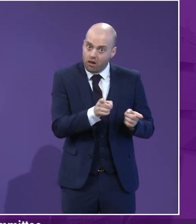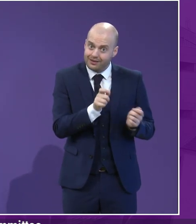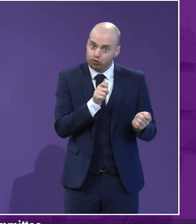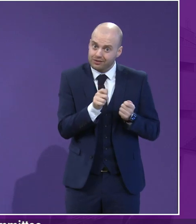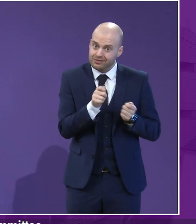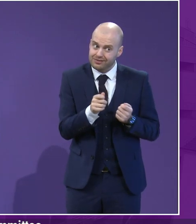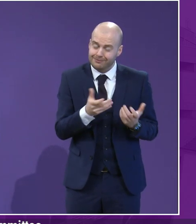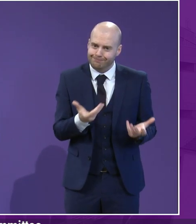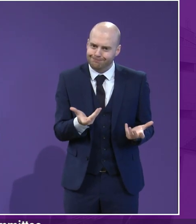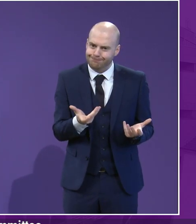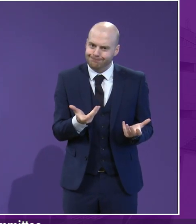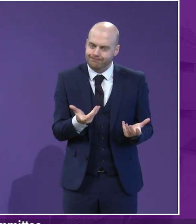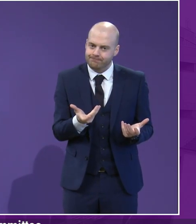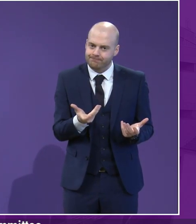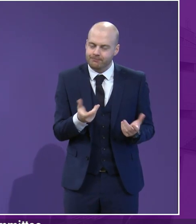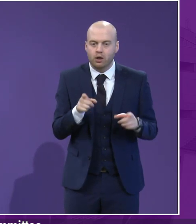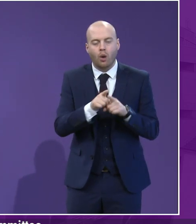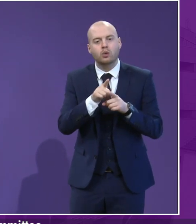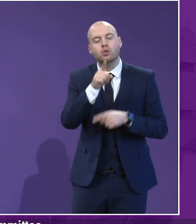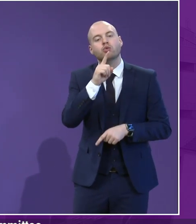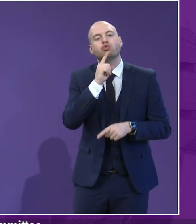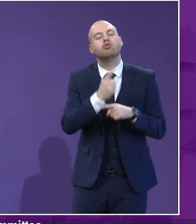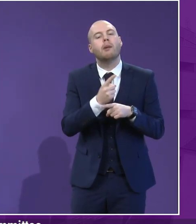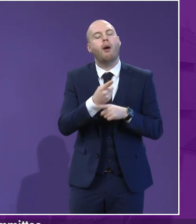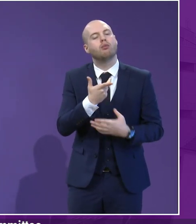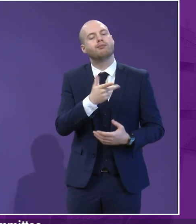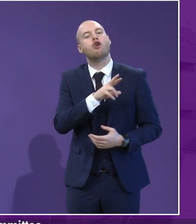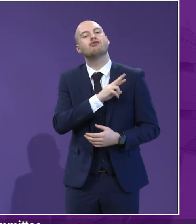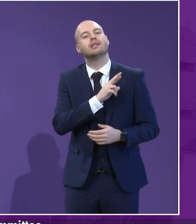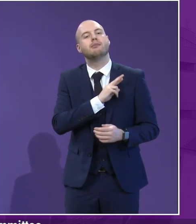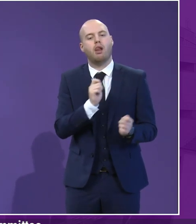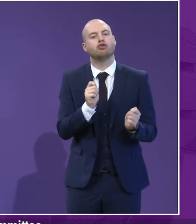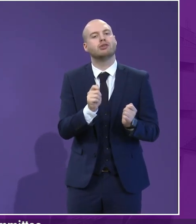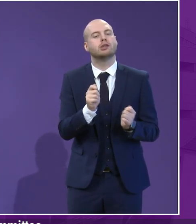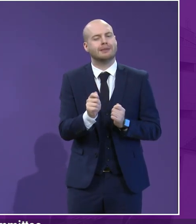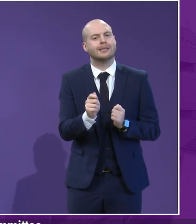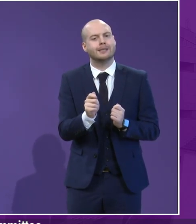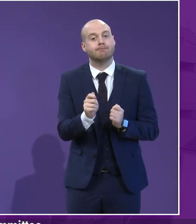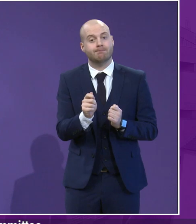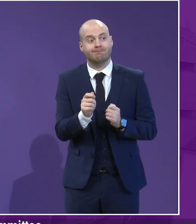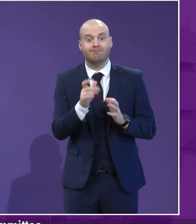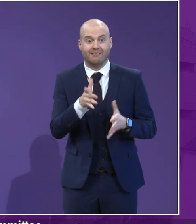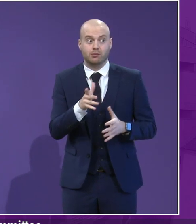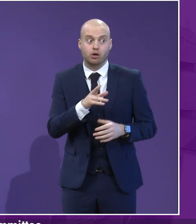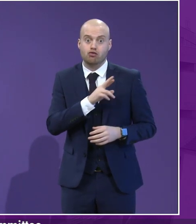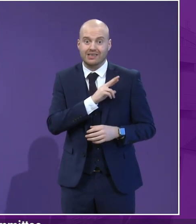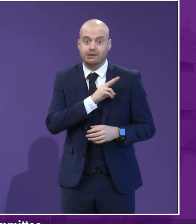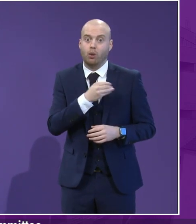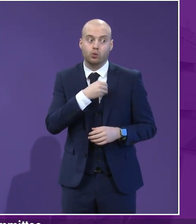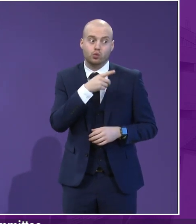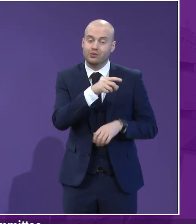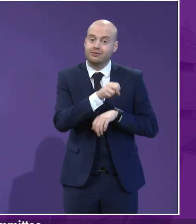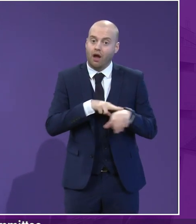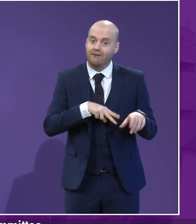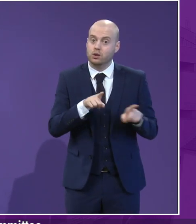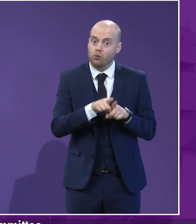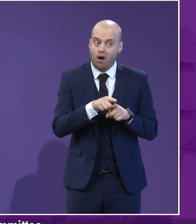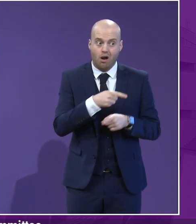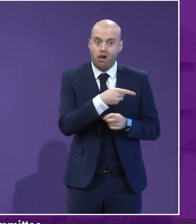are inaccessible because we have alternatives. But there are certainly still issues with it in terms of how much staff will try and